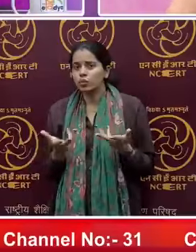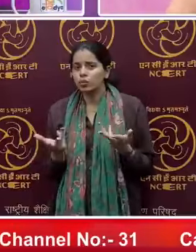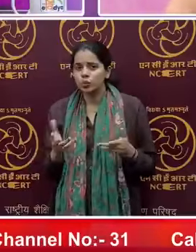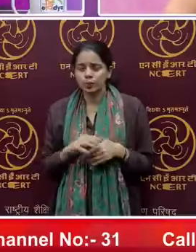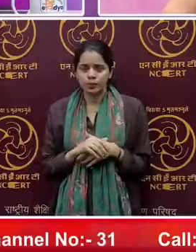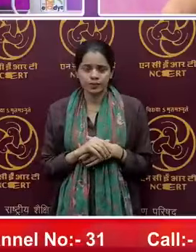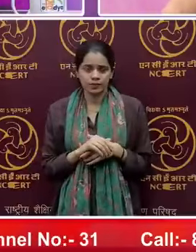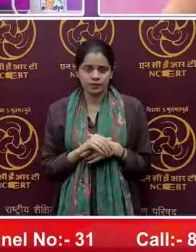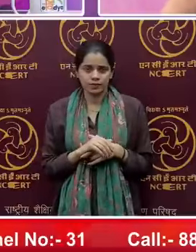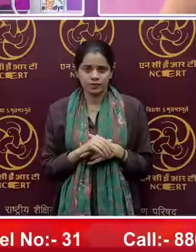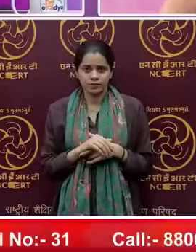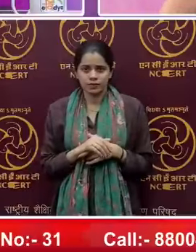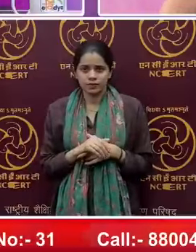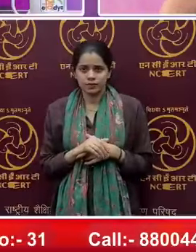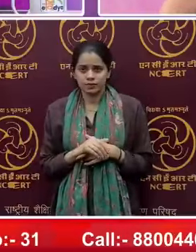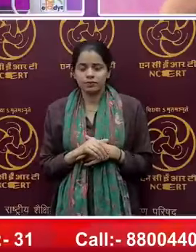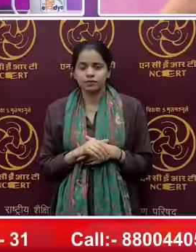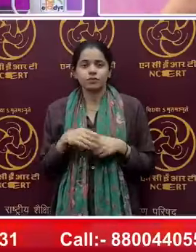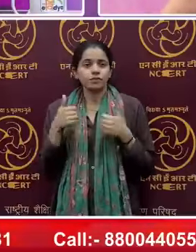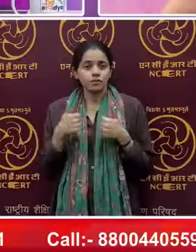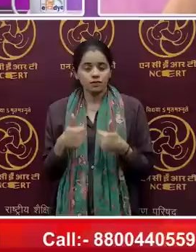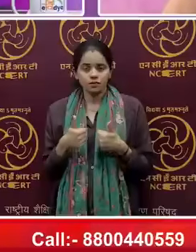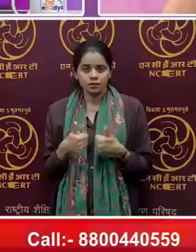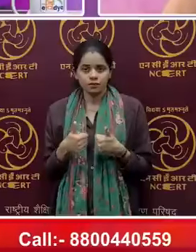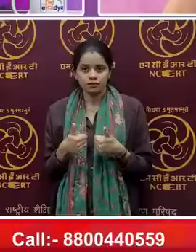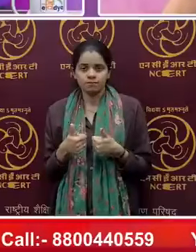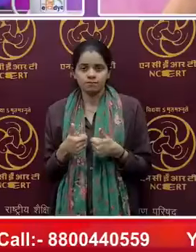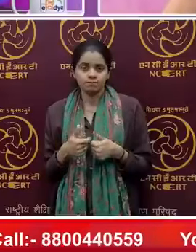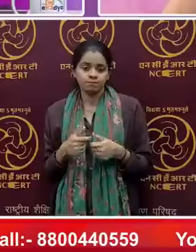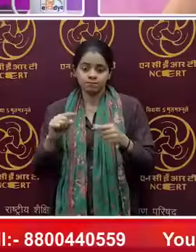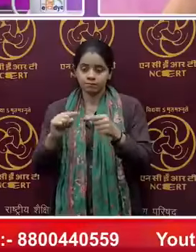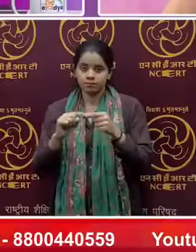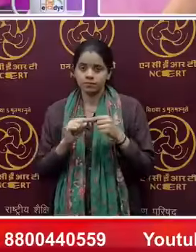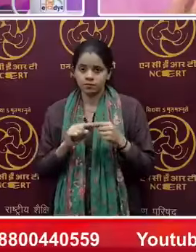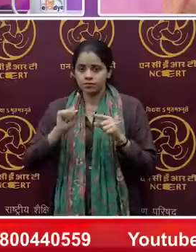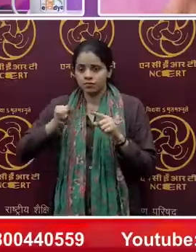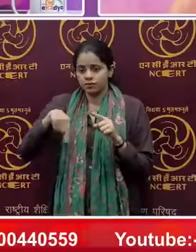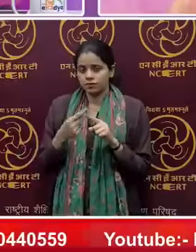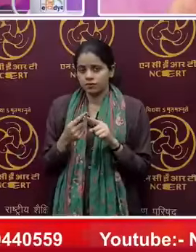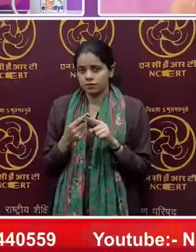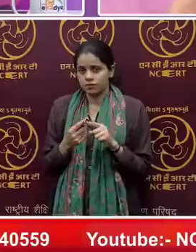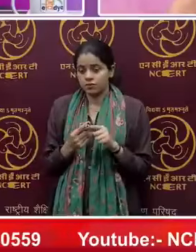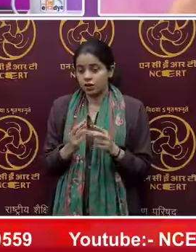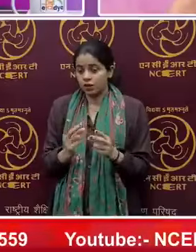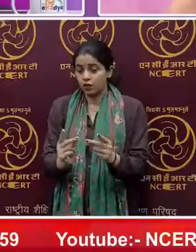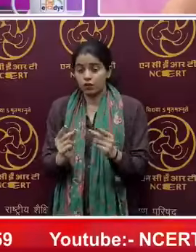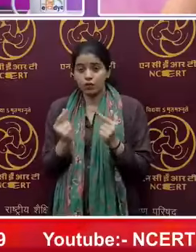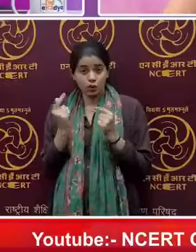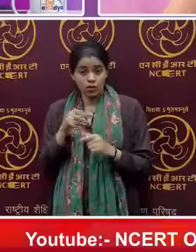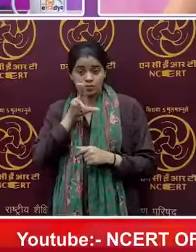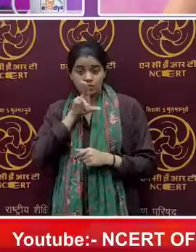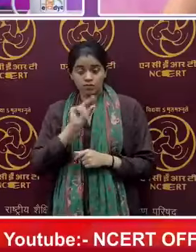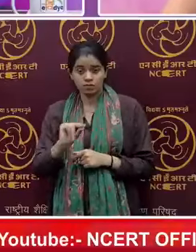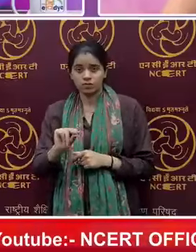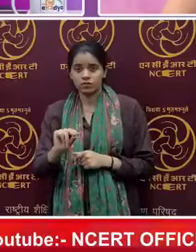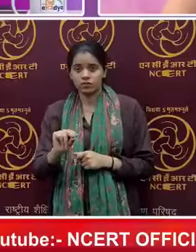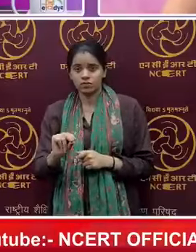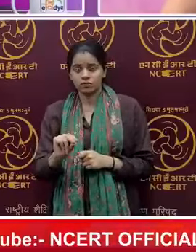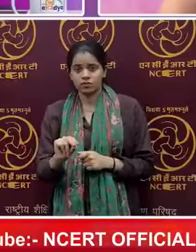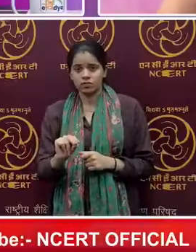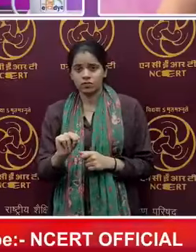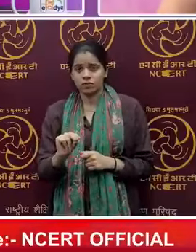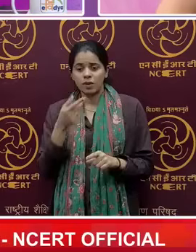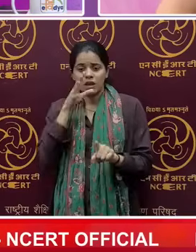done? So that's, the question is about the fluent speaker who is almost